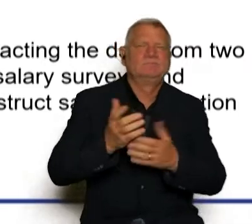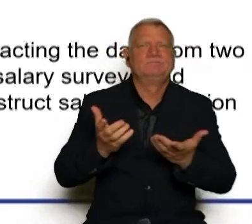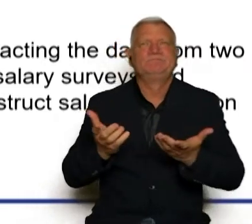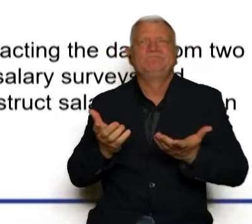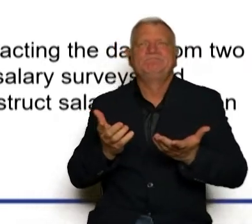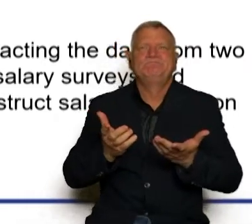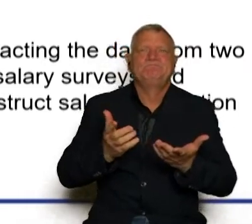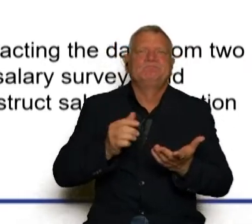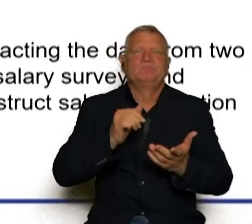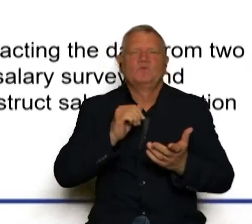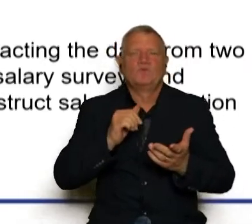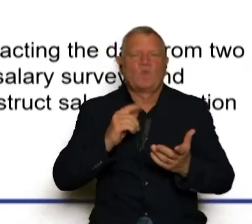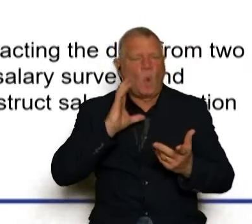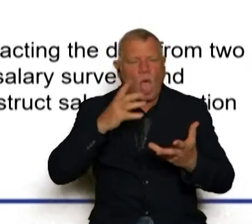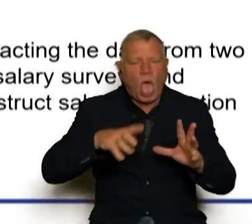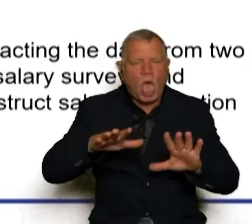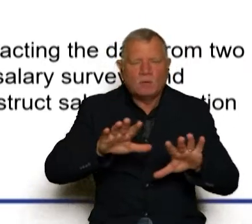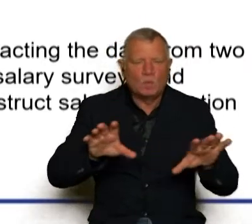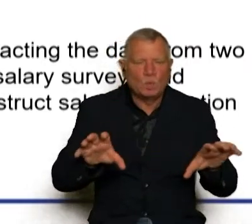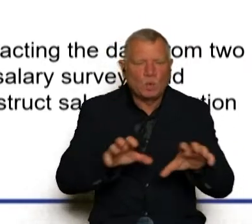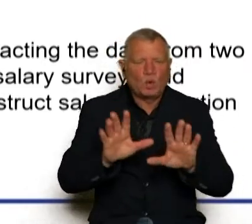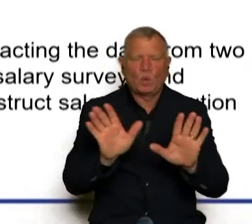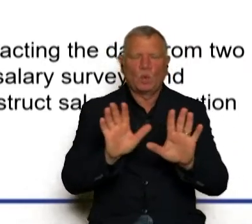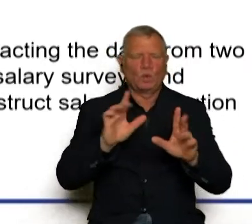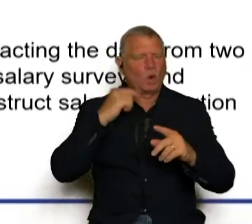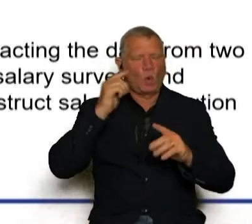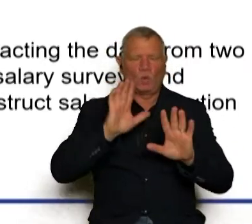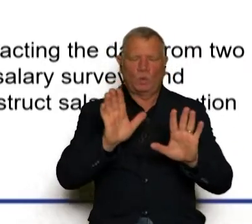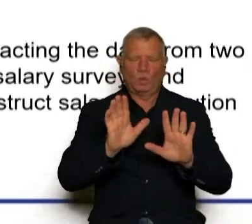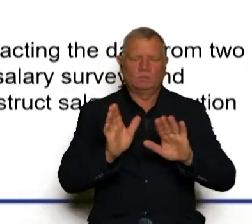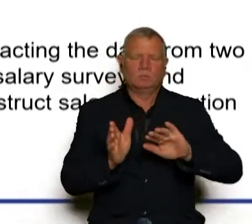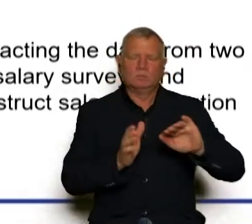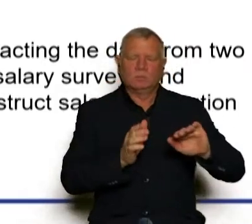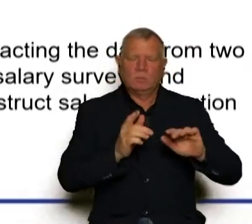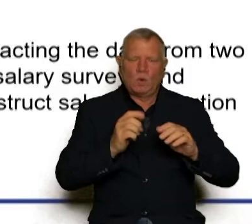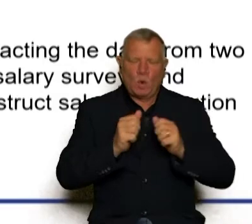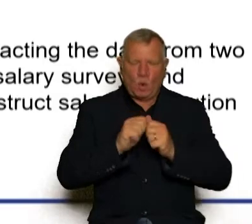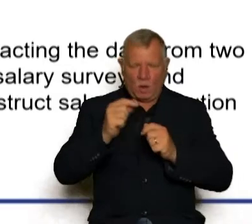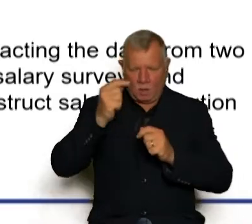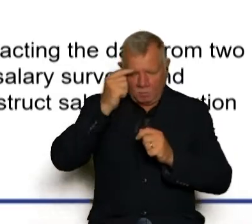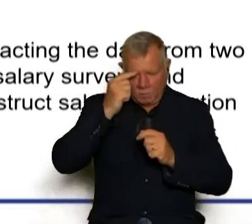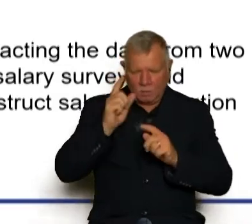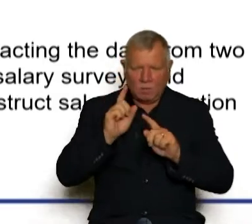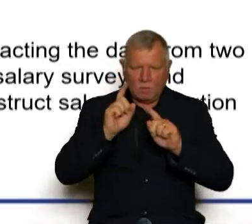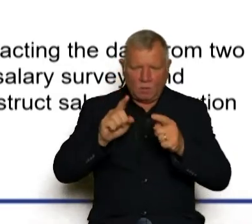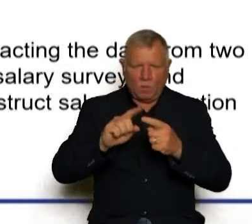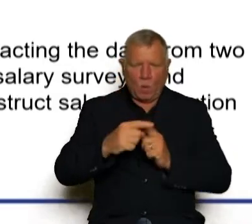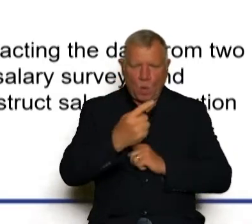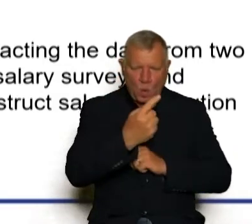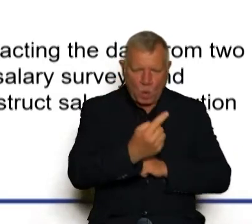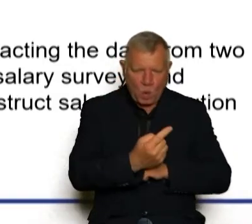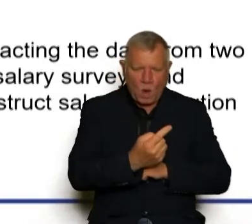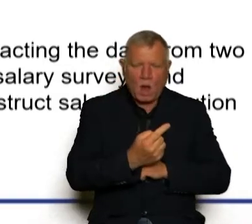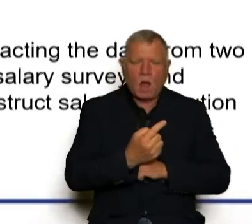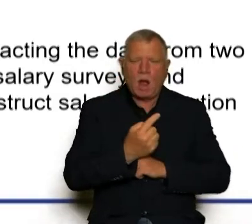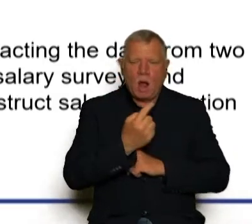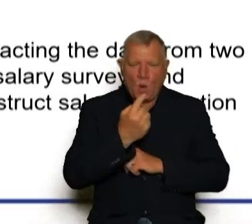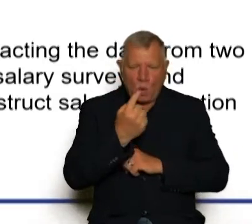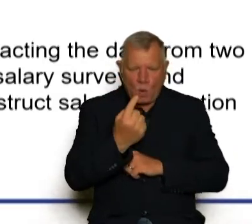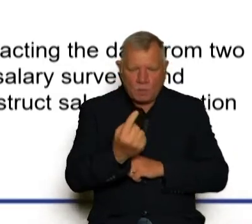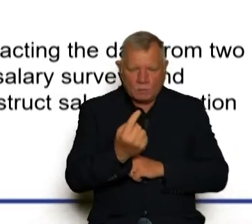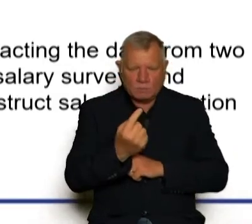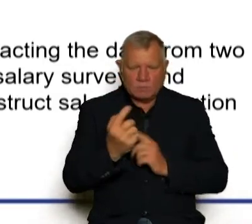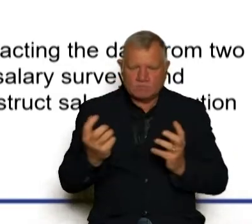not a, like a crazy, you can't do this just without really planning this through. We went one